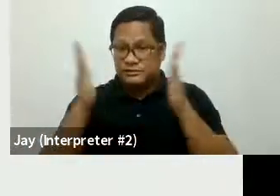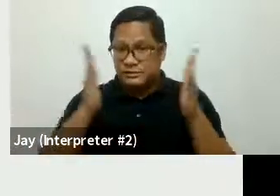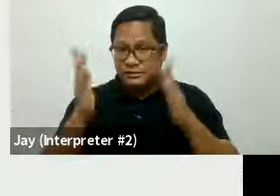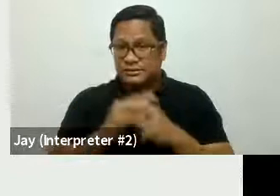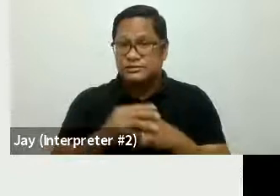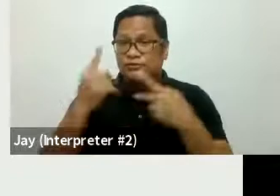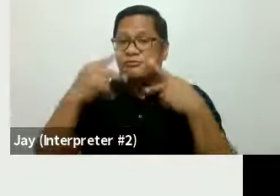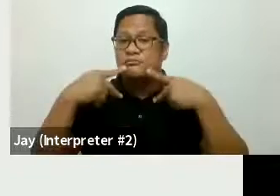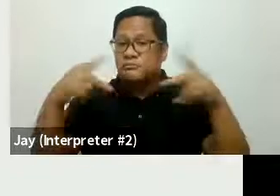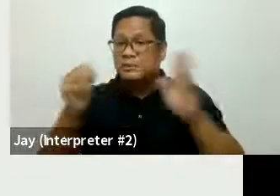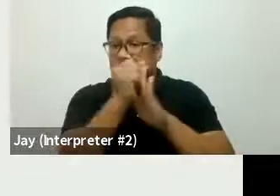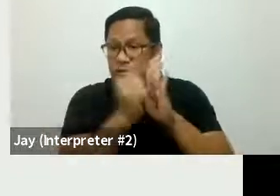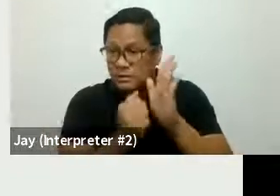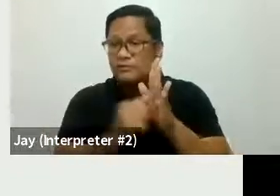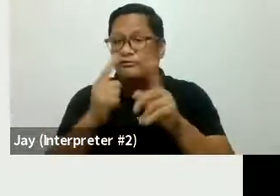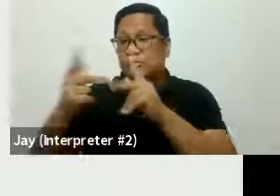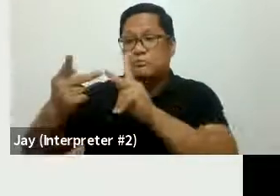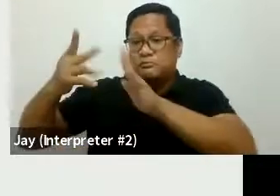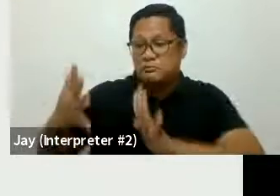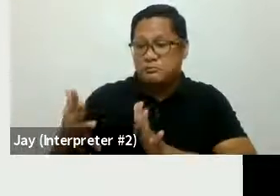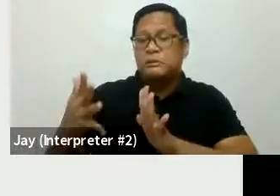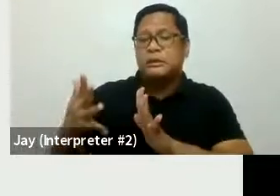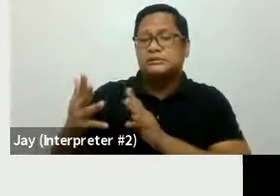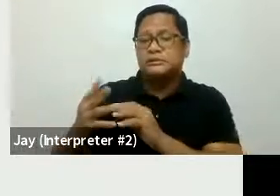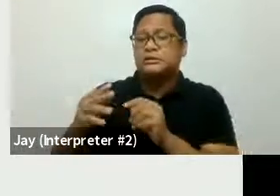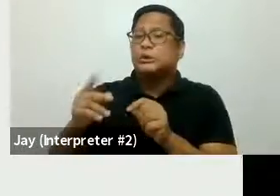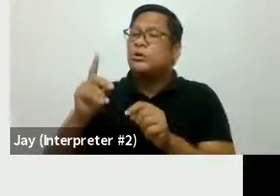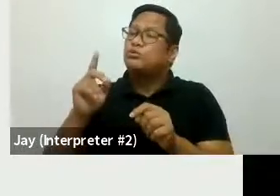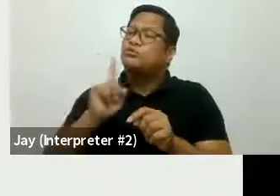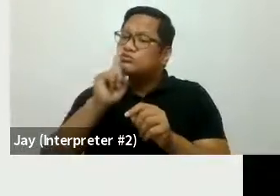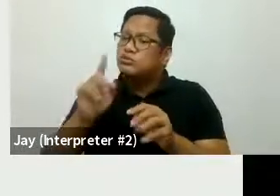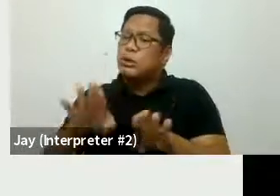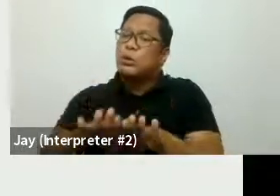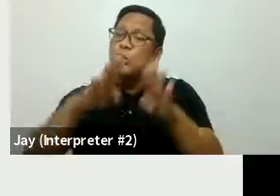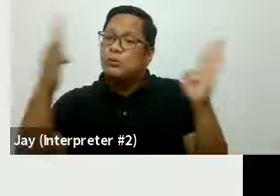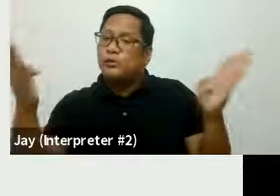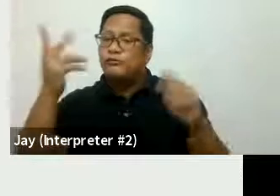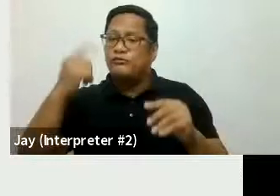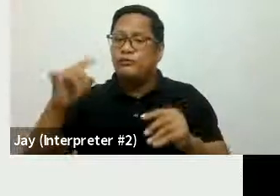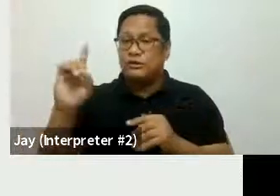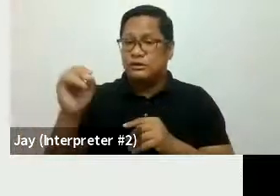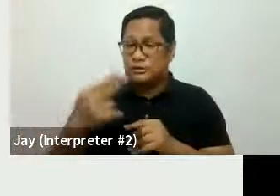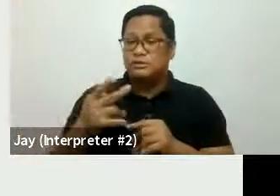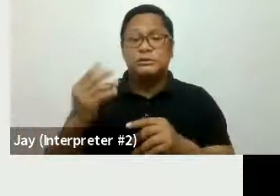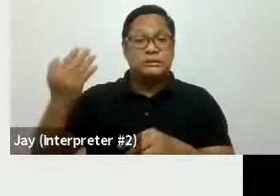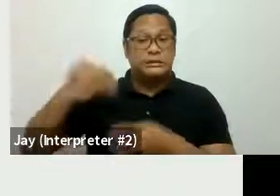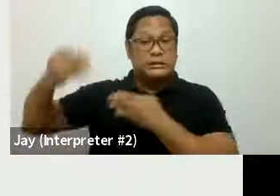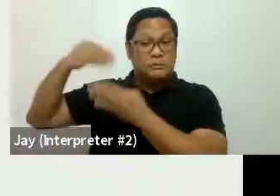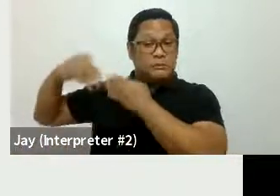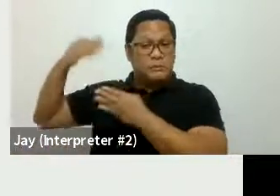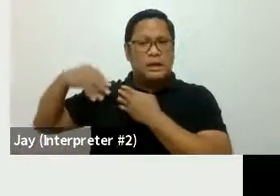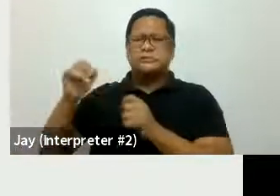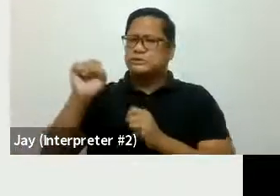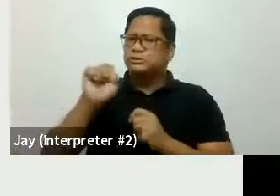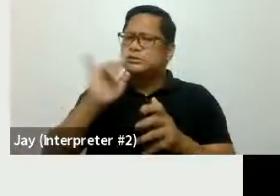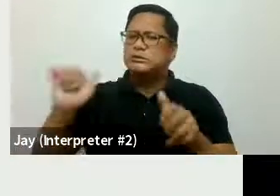it's easier for partners to actually open their doors for the Department of Health. In the past, it would be quite a